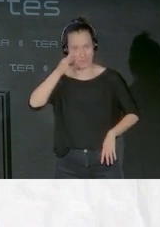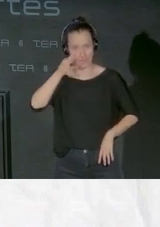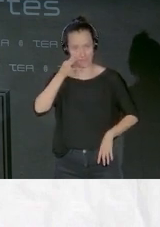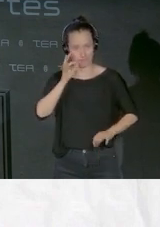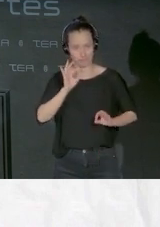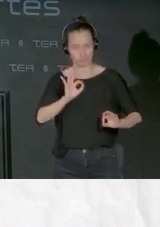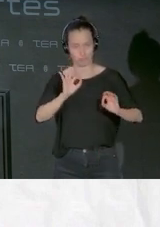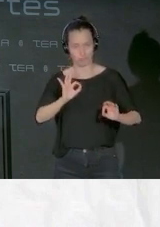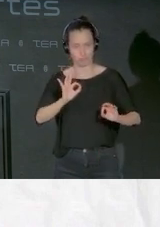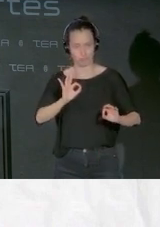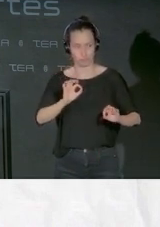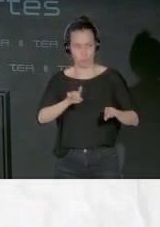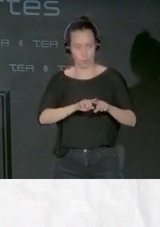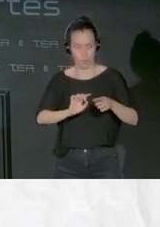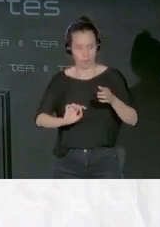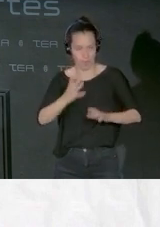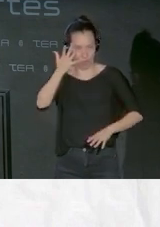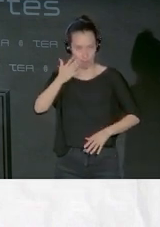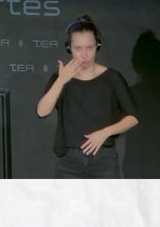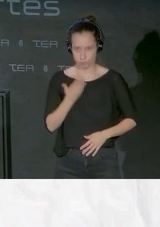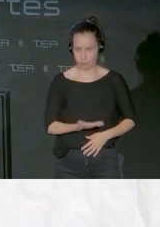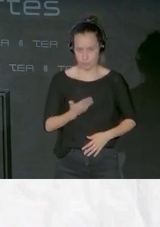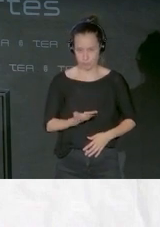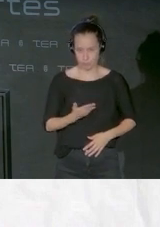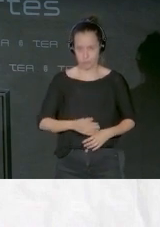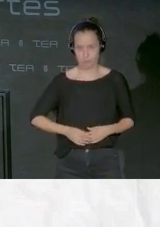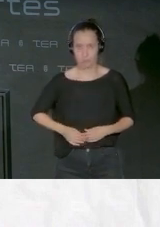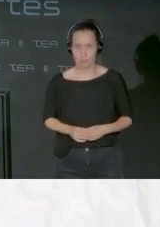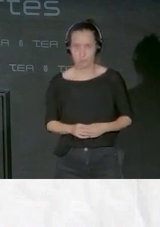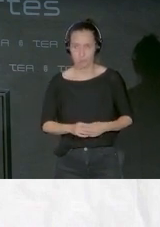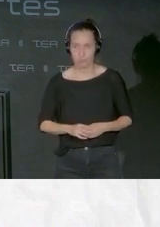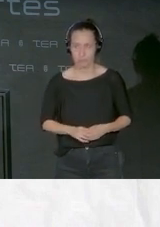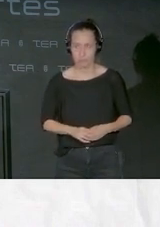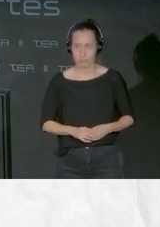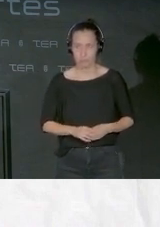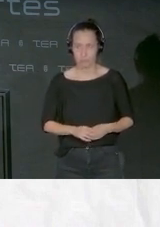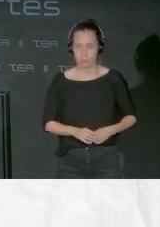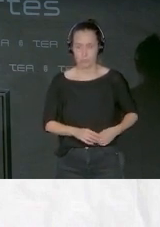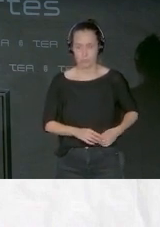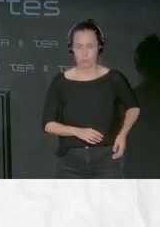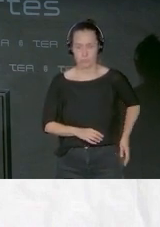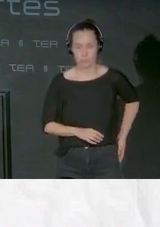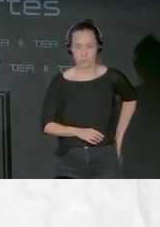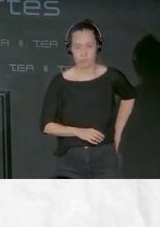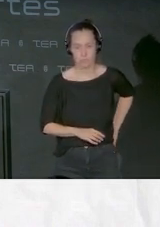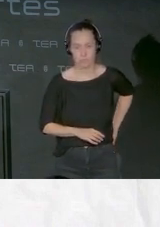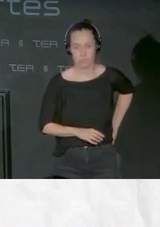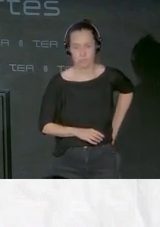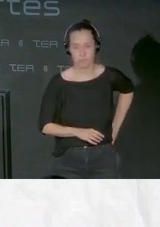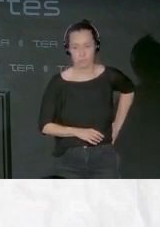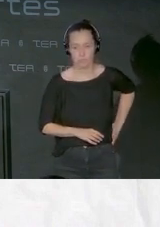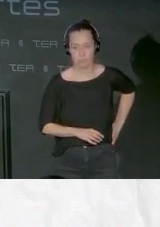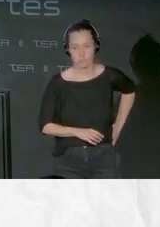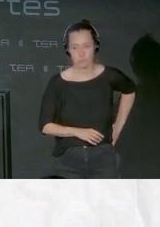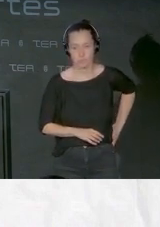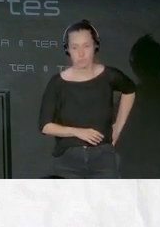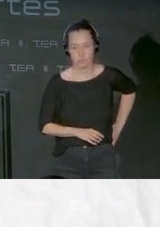Okay, recommendations. On this, I think I'll start with the second one, which is